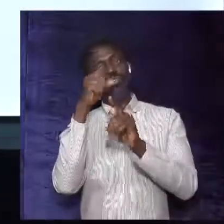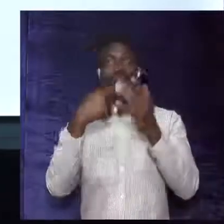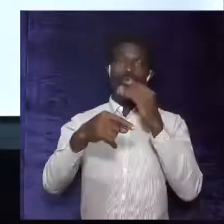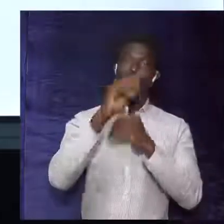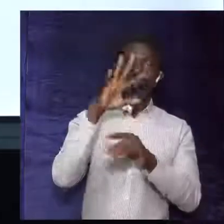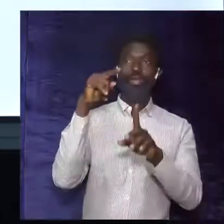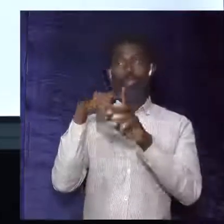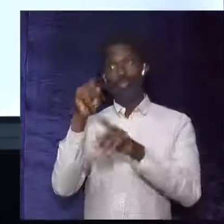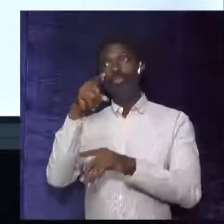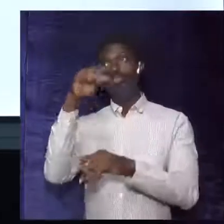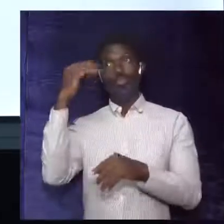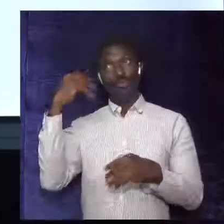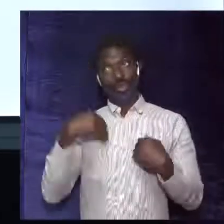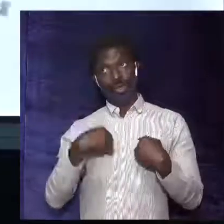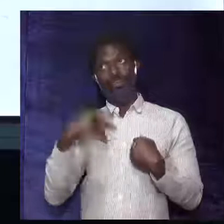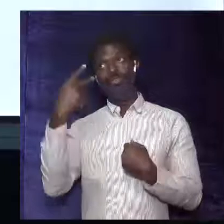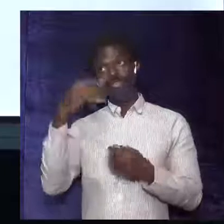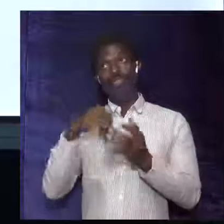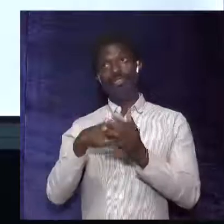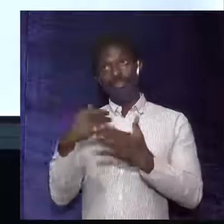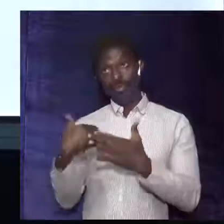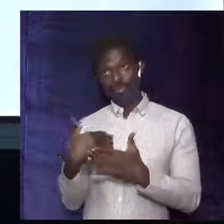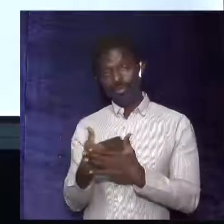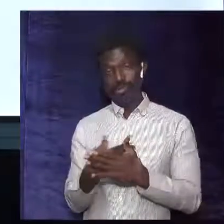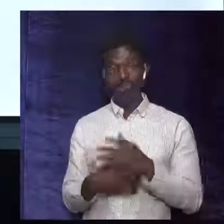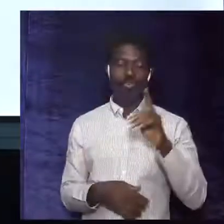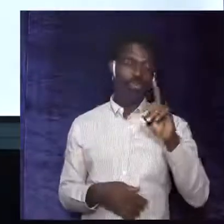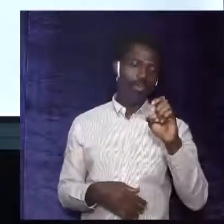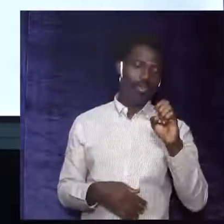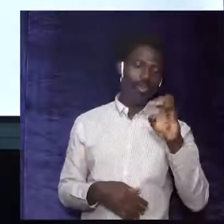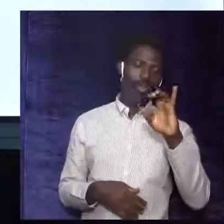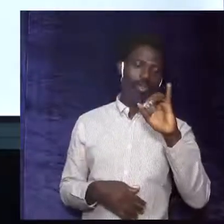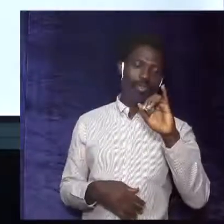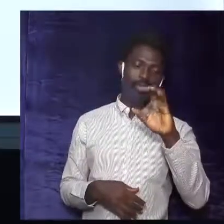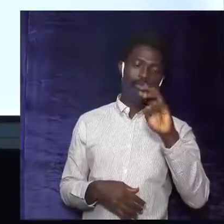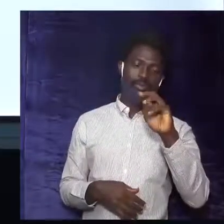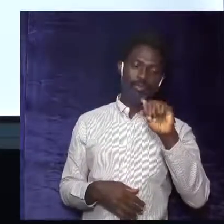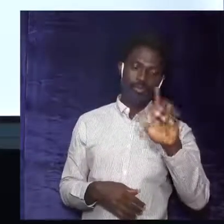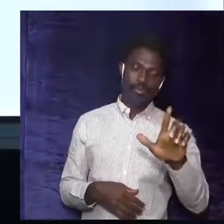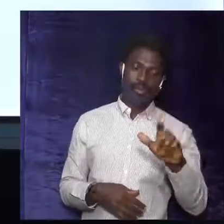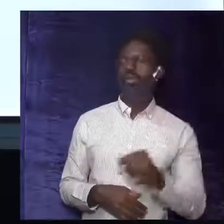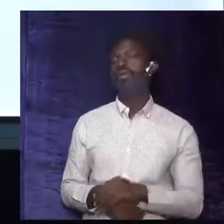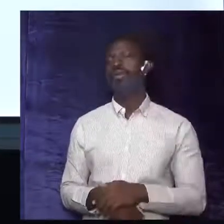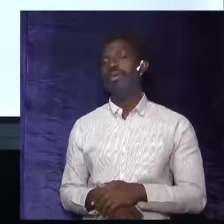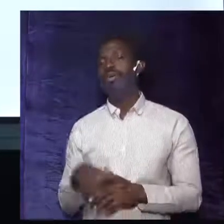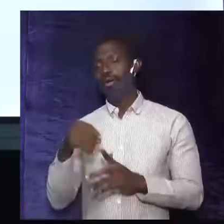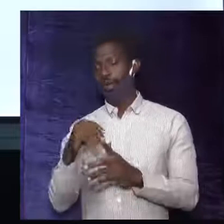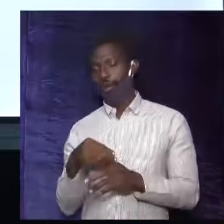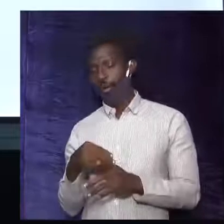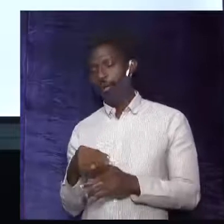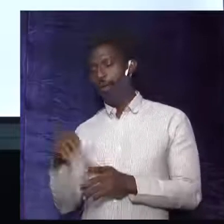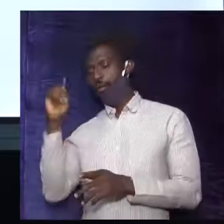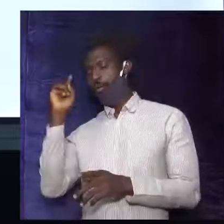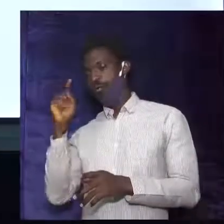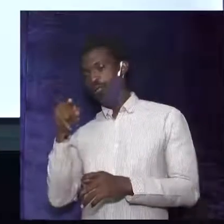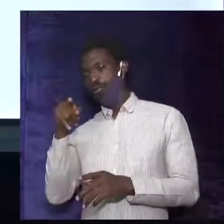What are points? I'm sure you've seen points before. In mathematics, you work with decimal points. Okay, your full stop in English is also